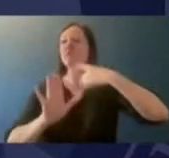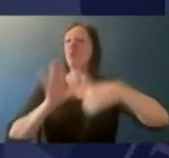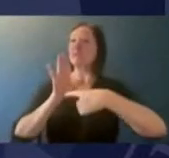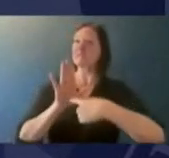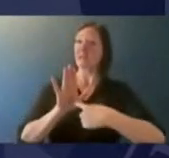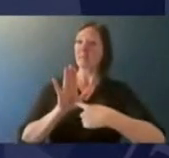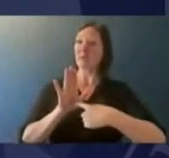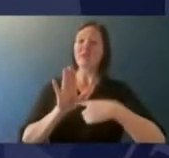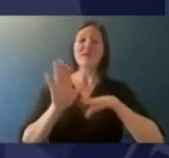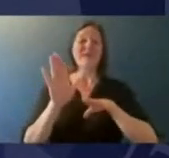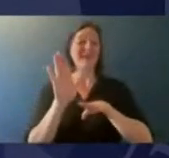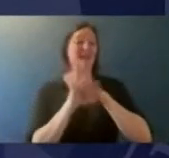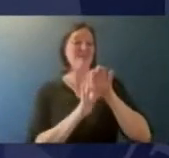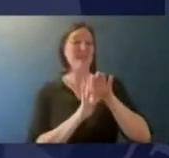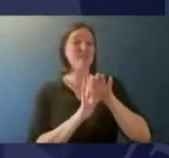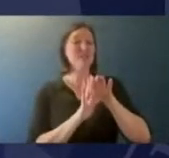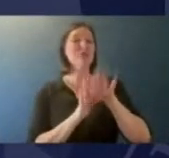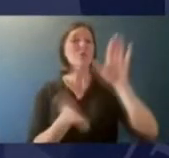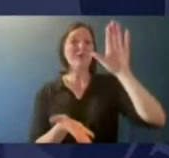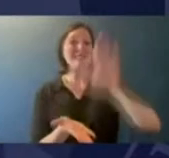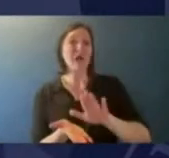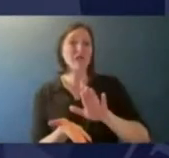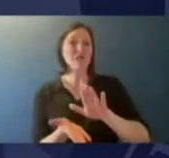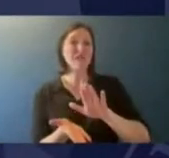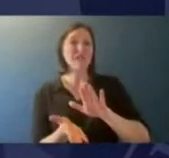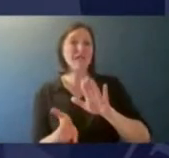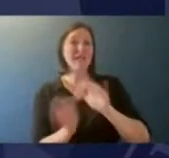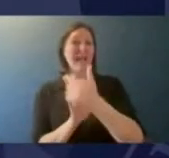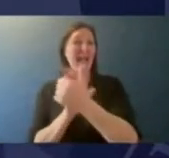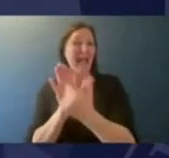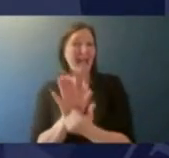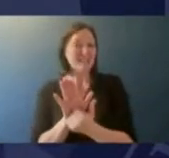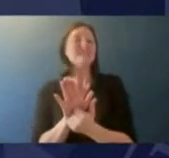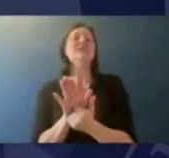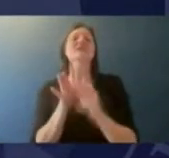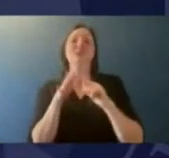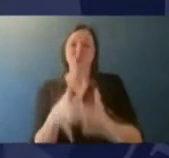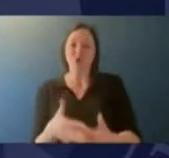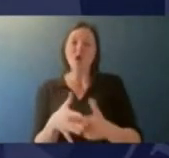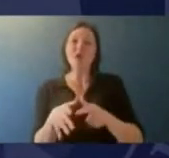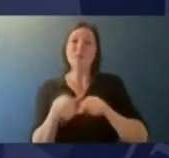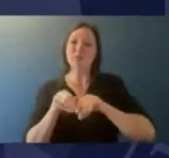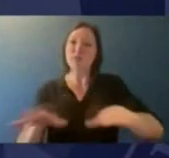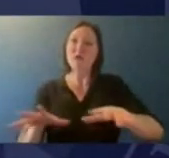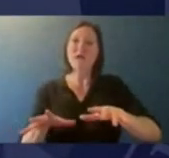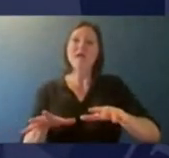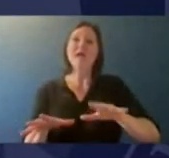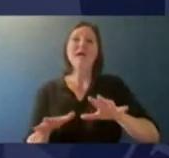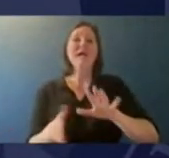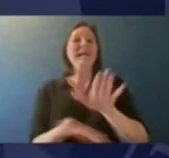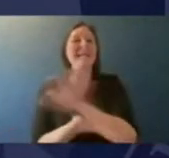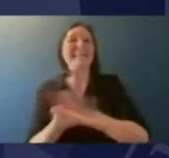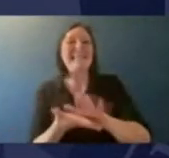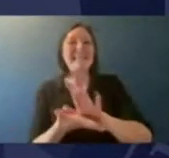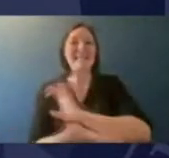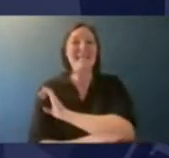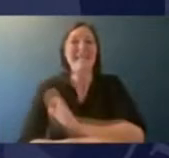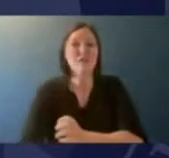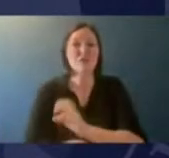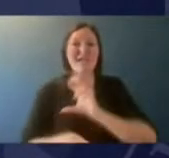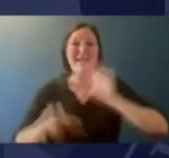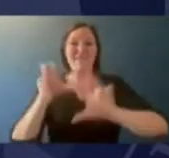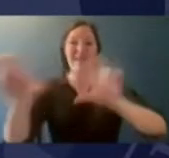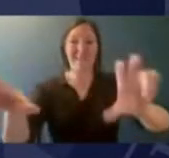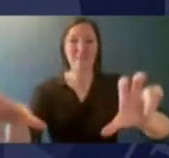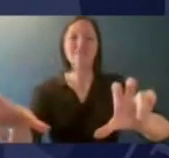the Inflation Reduction Act is spurring a wave of clean energy investments, which will have significant